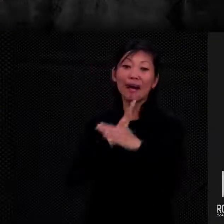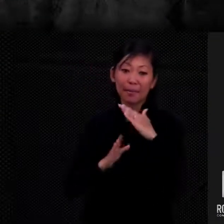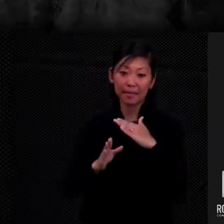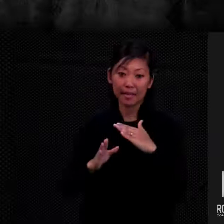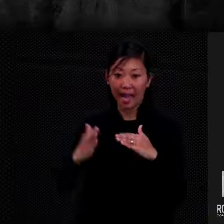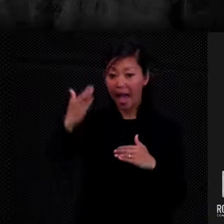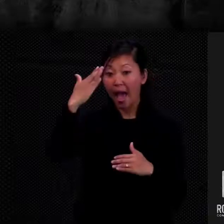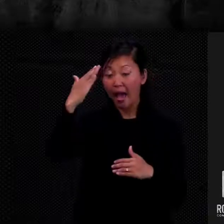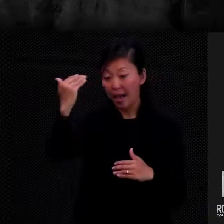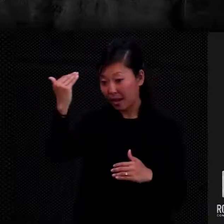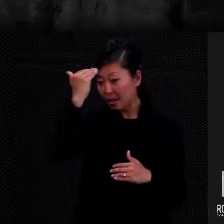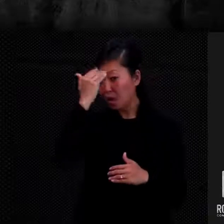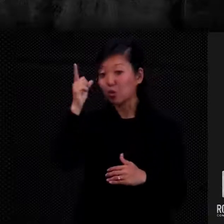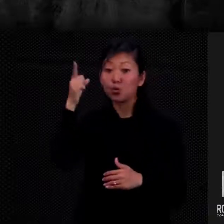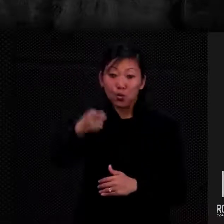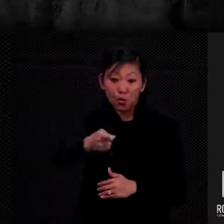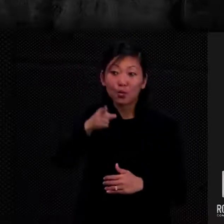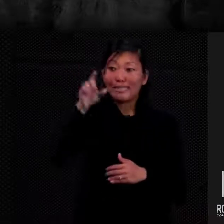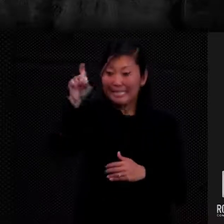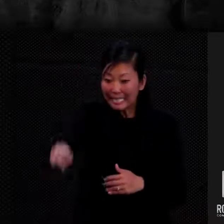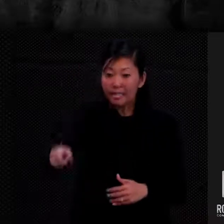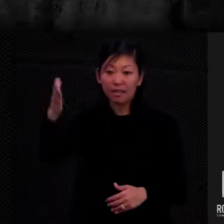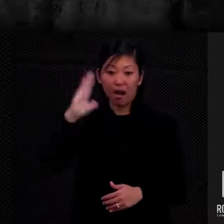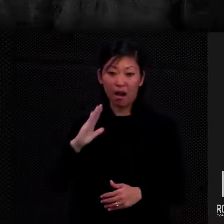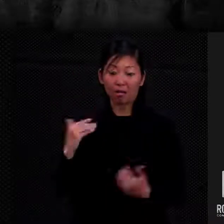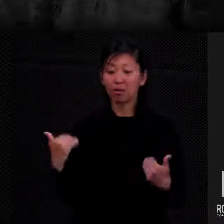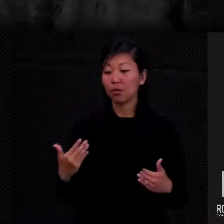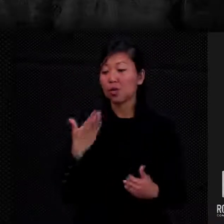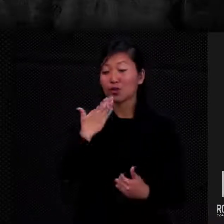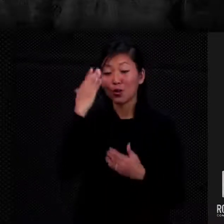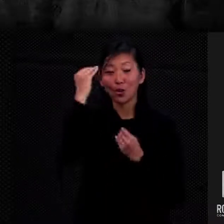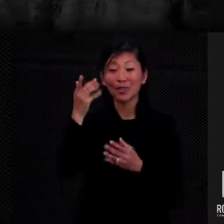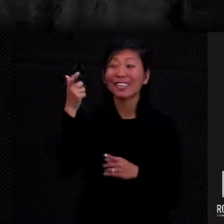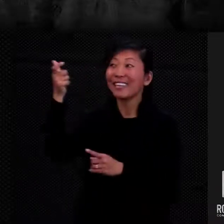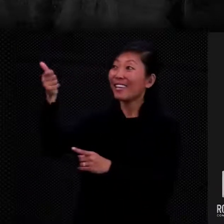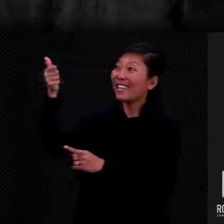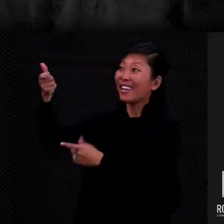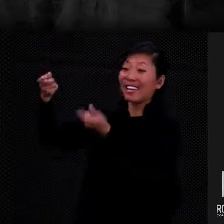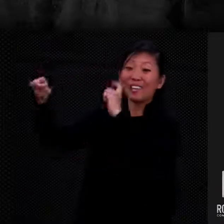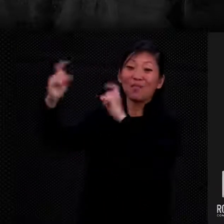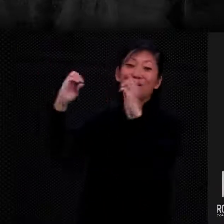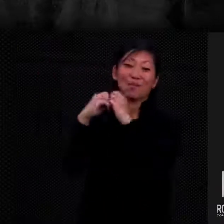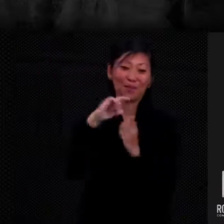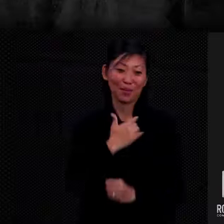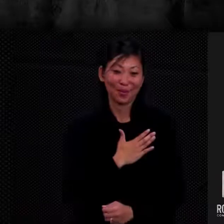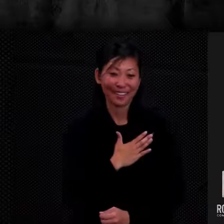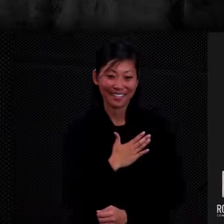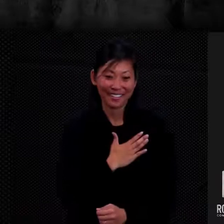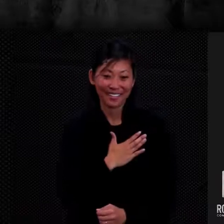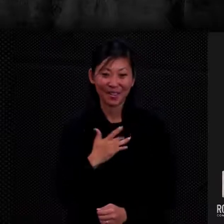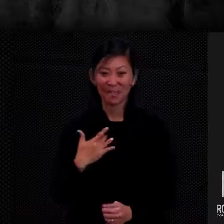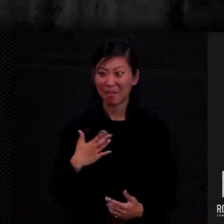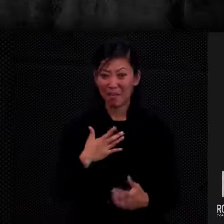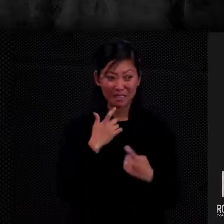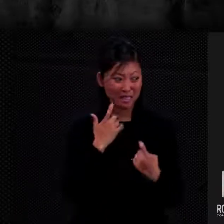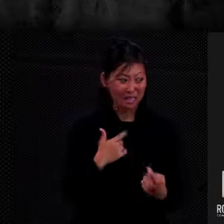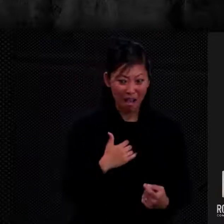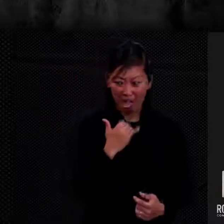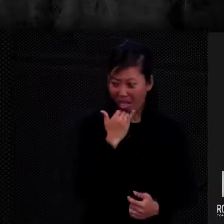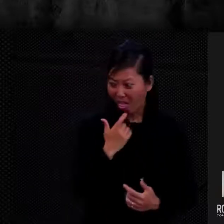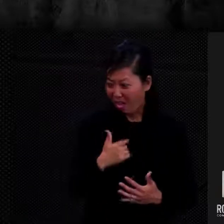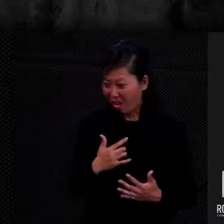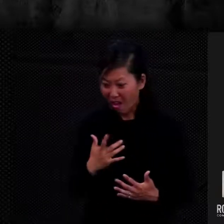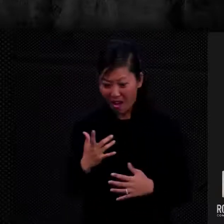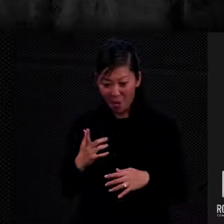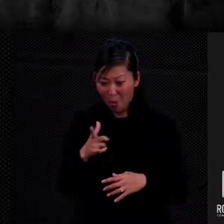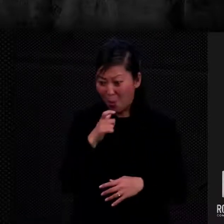need. Oh, what good news it is, but he gives more grace. You might think that your sin is so bad that God could never